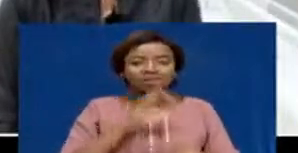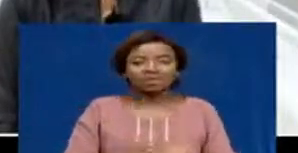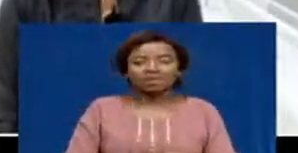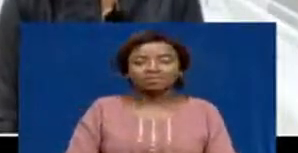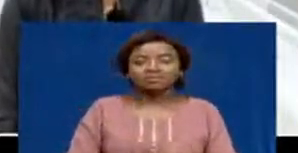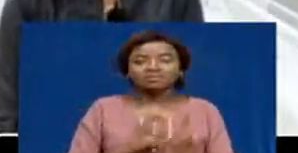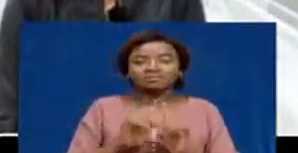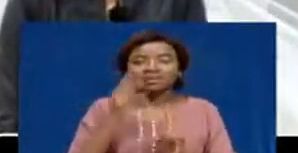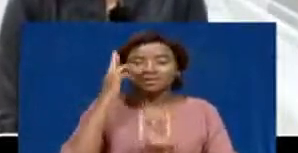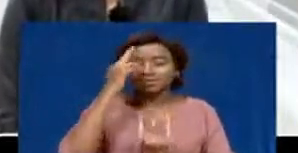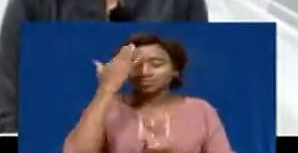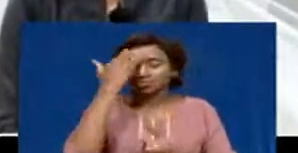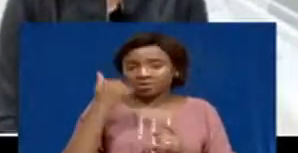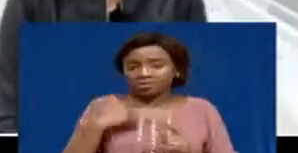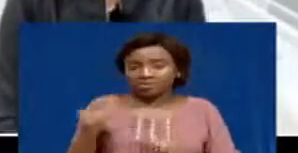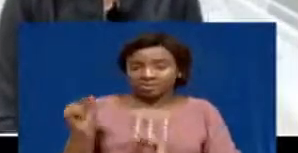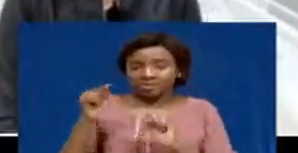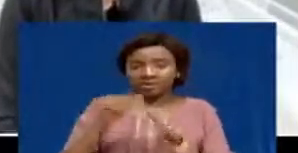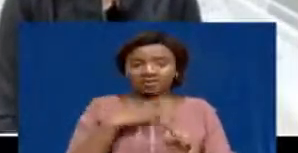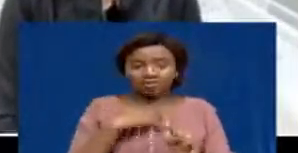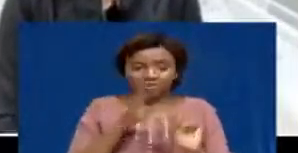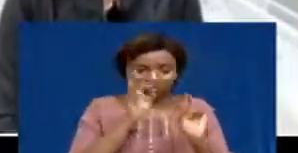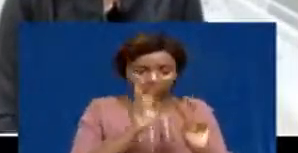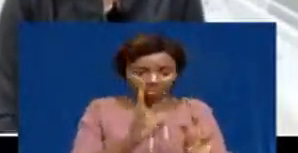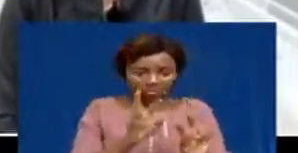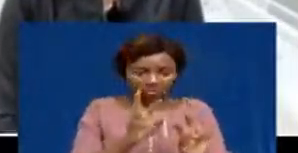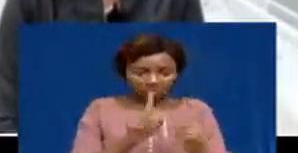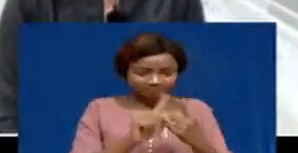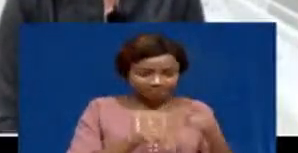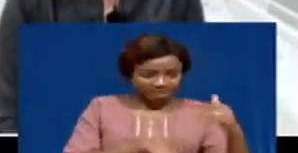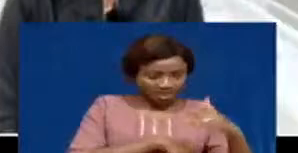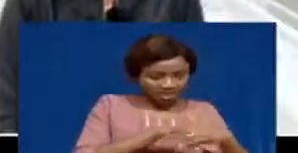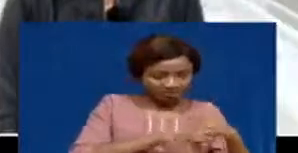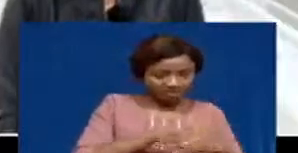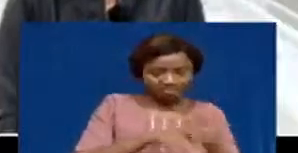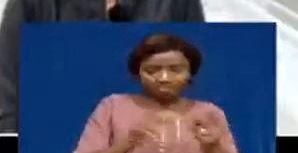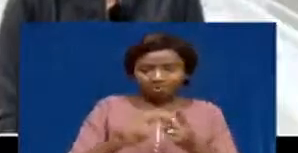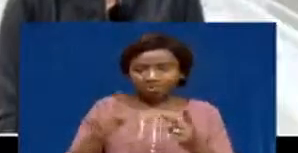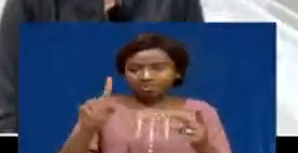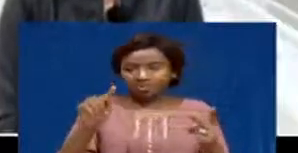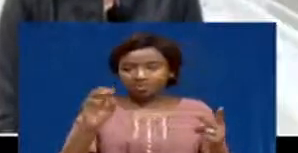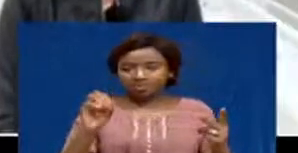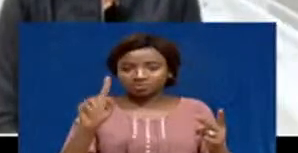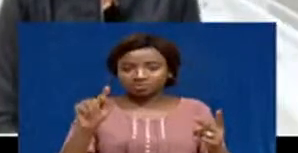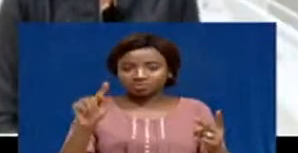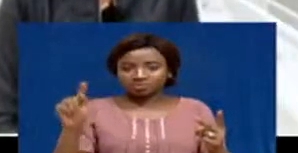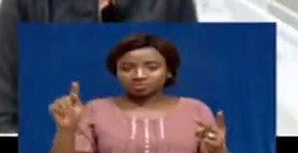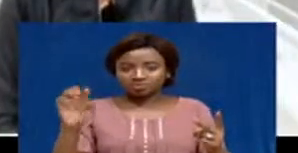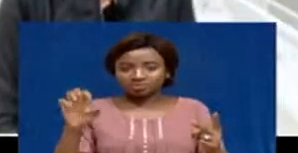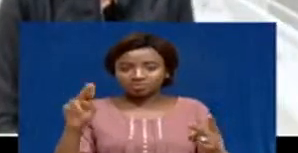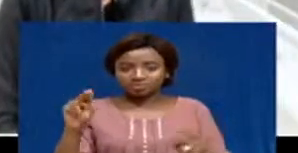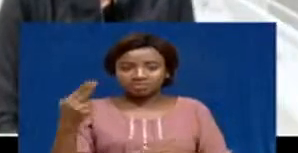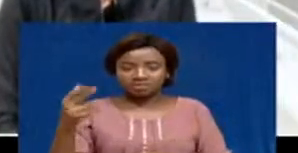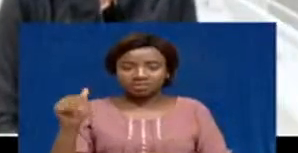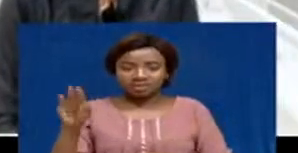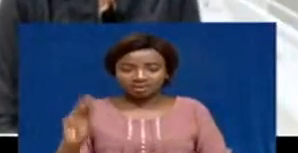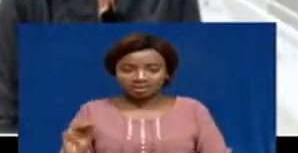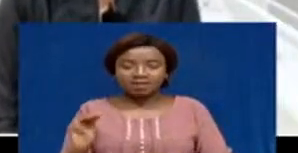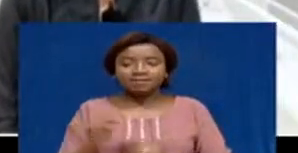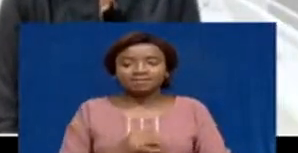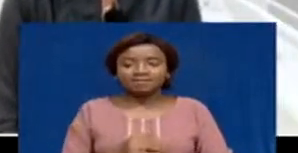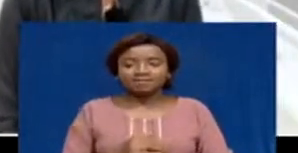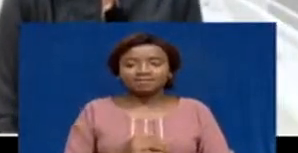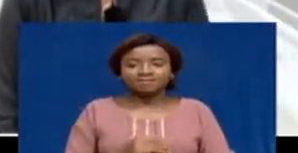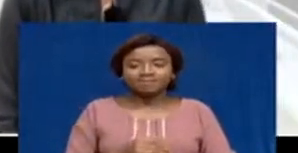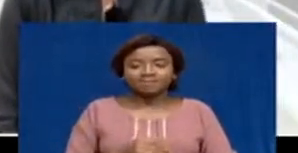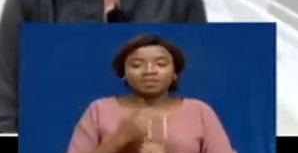I'm here is to watch the Liverpool versus Tottenham game. I was invited by a Liverpool FC member, courtesy of the Liverpool